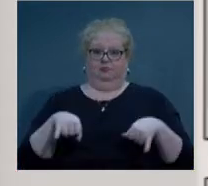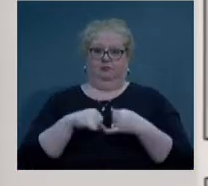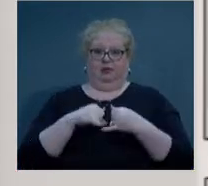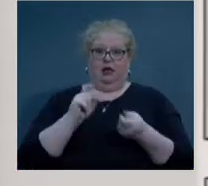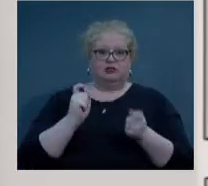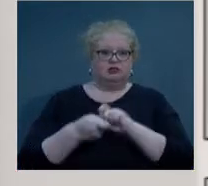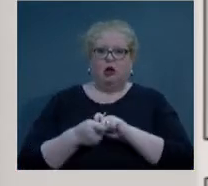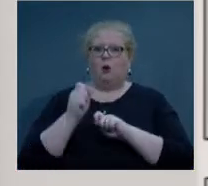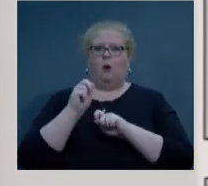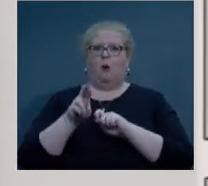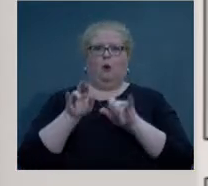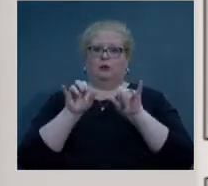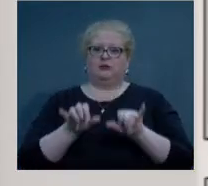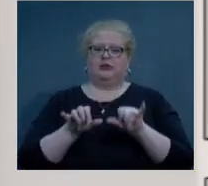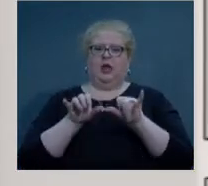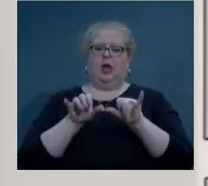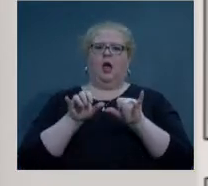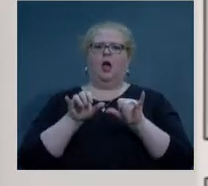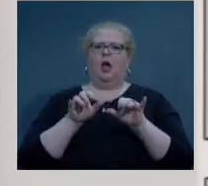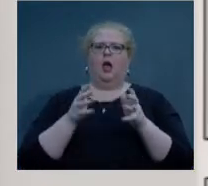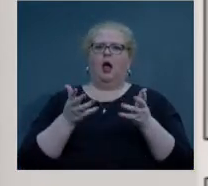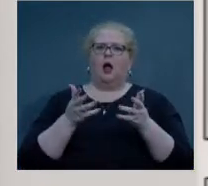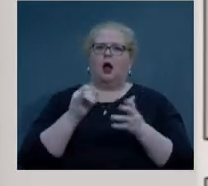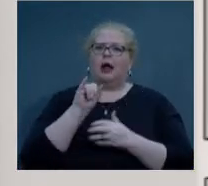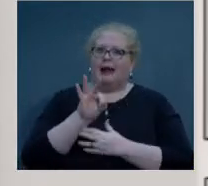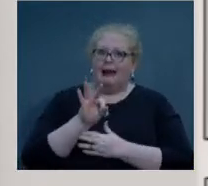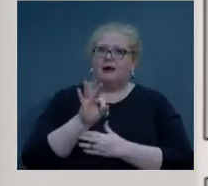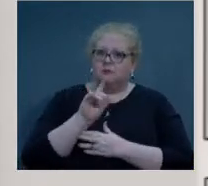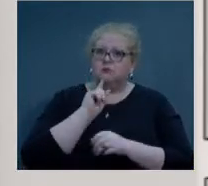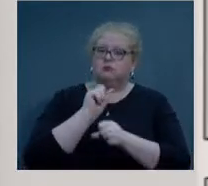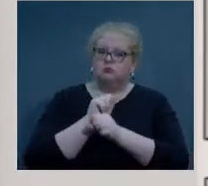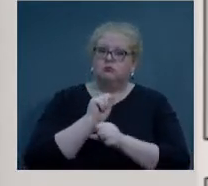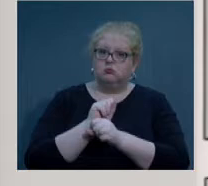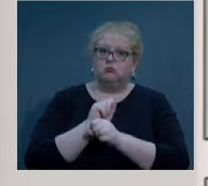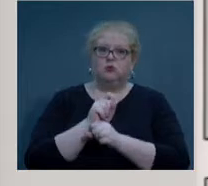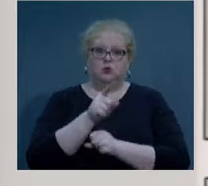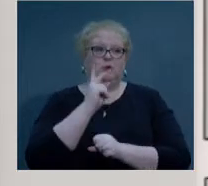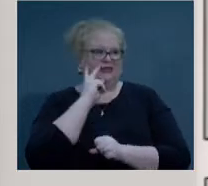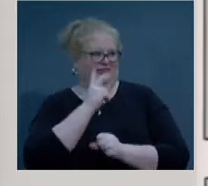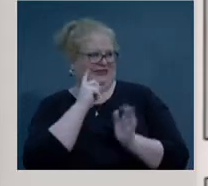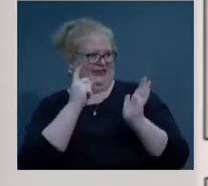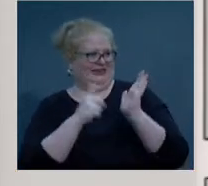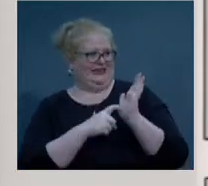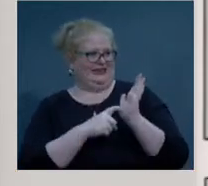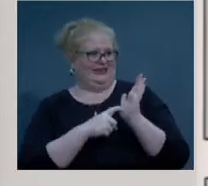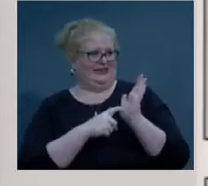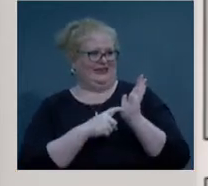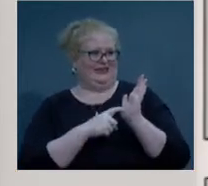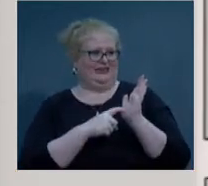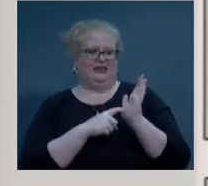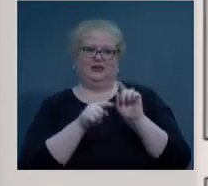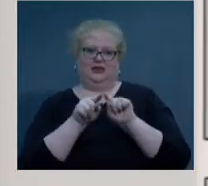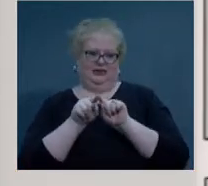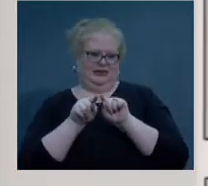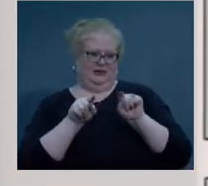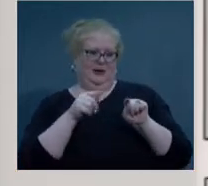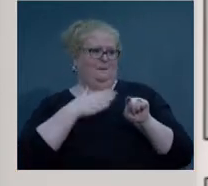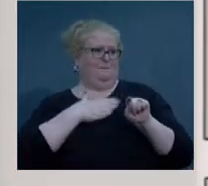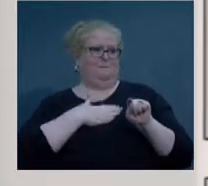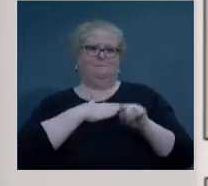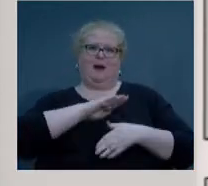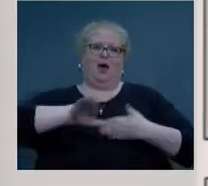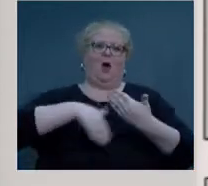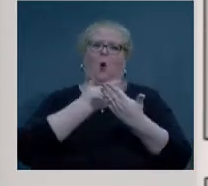it stands as is. If it does, if you see, it comes directly across my whole